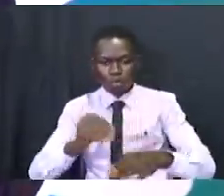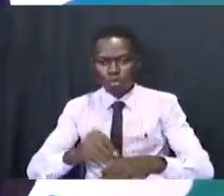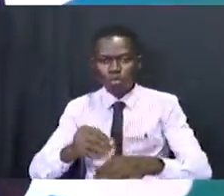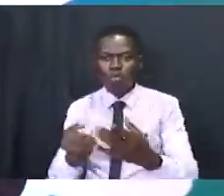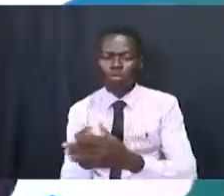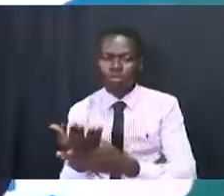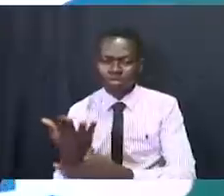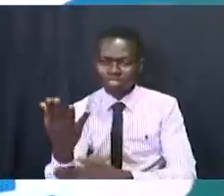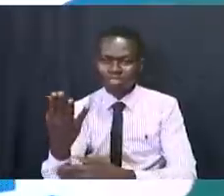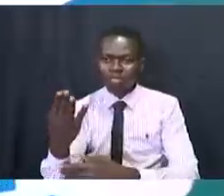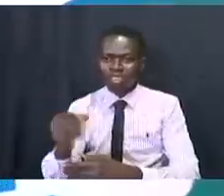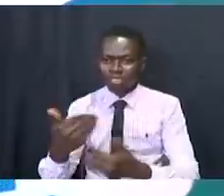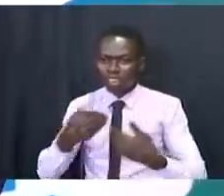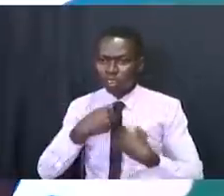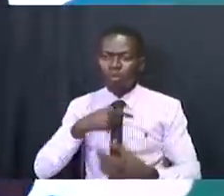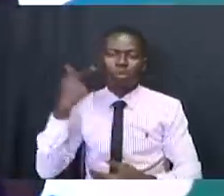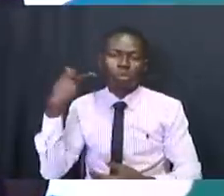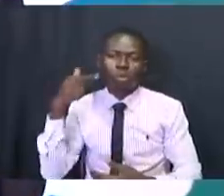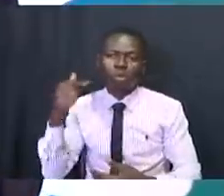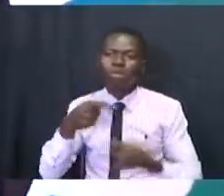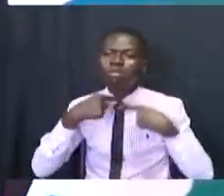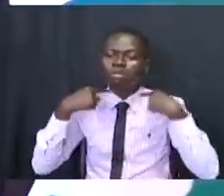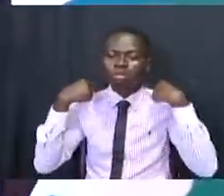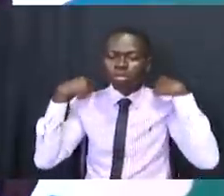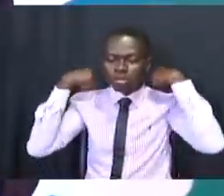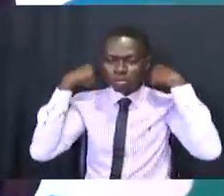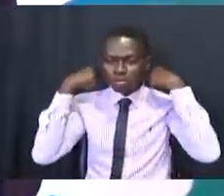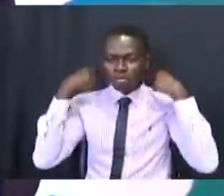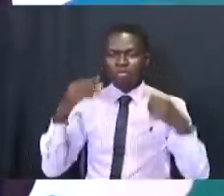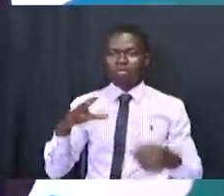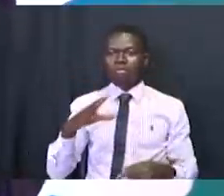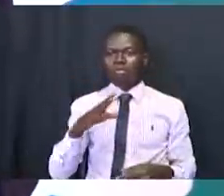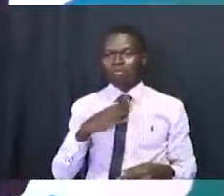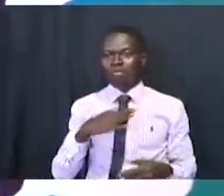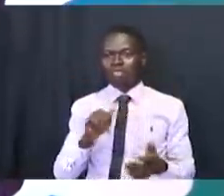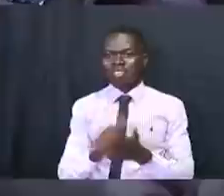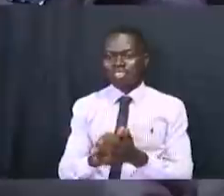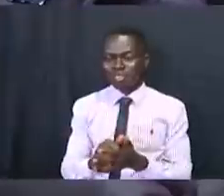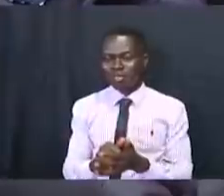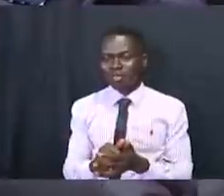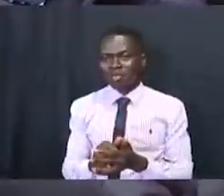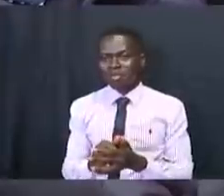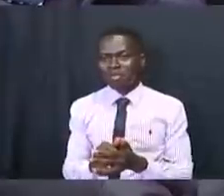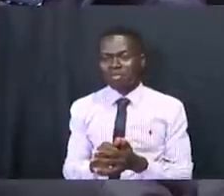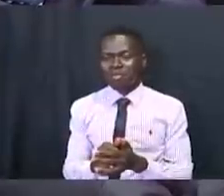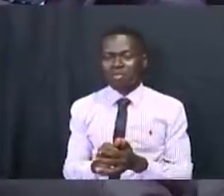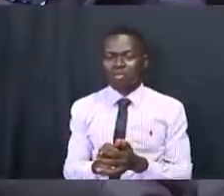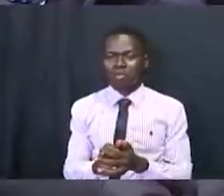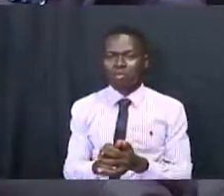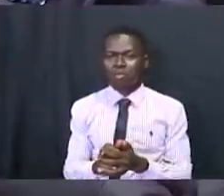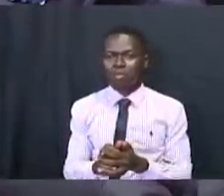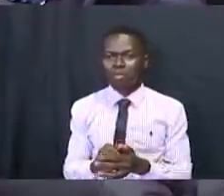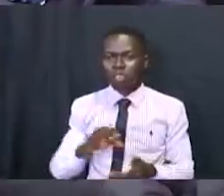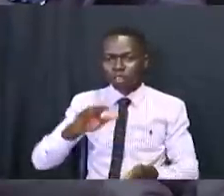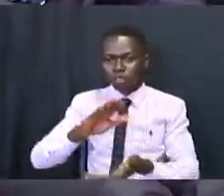purple and have a gold chain placed around your neck. This one, Haman will love it. Yeah, Haman. And